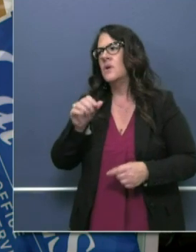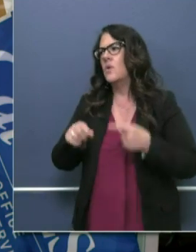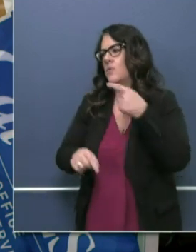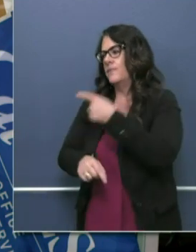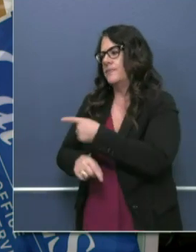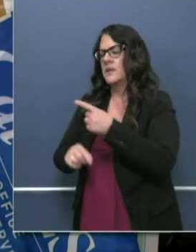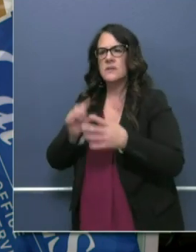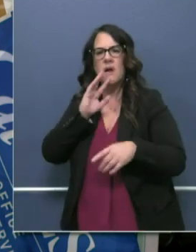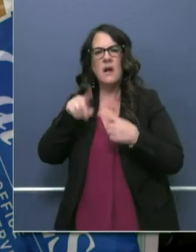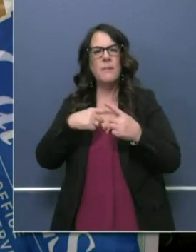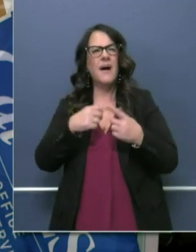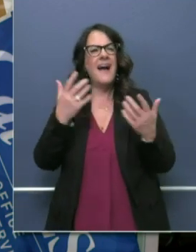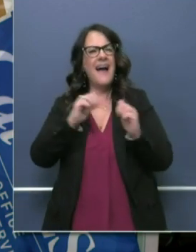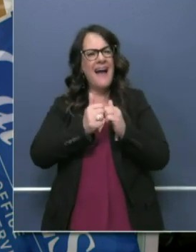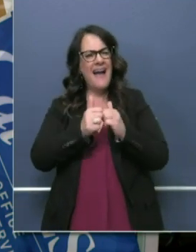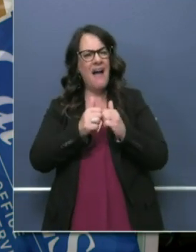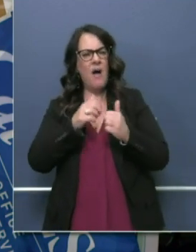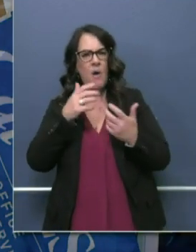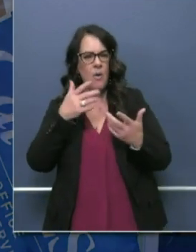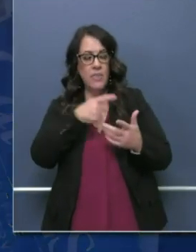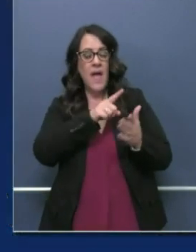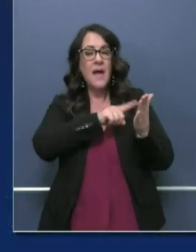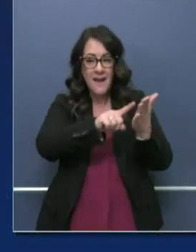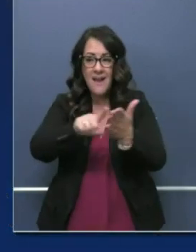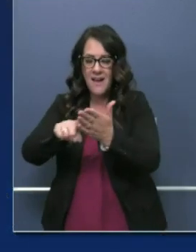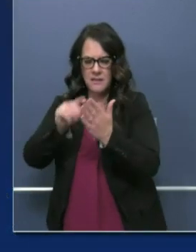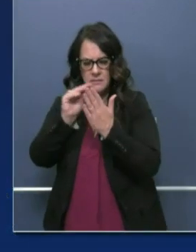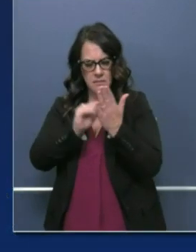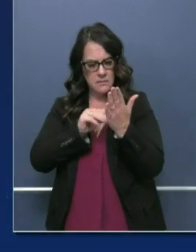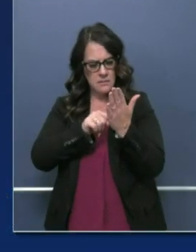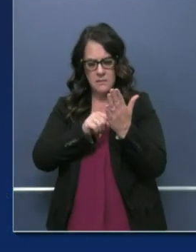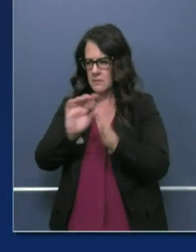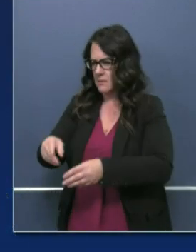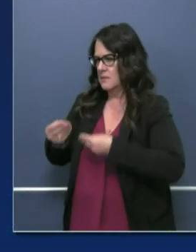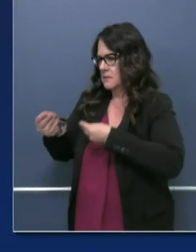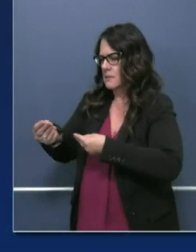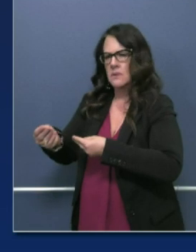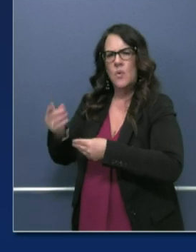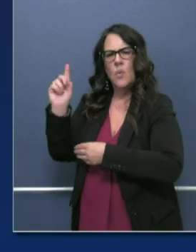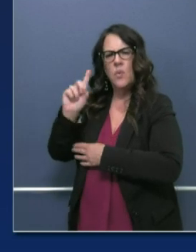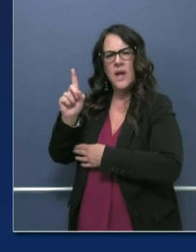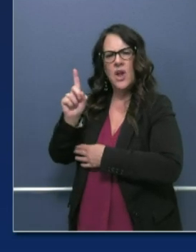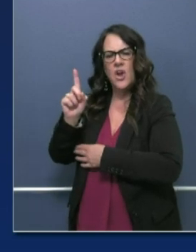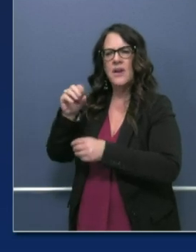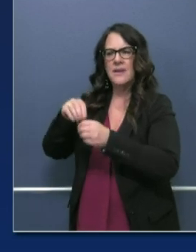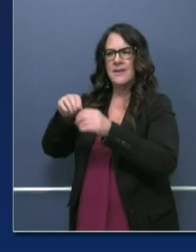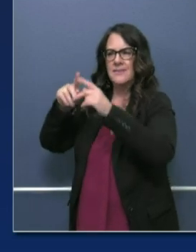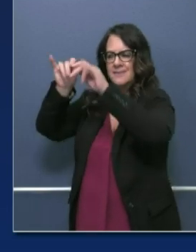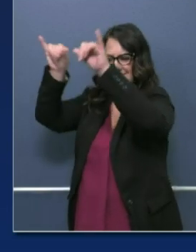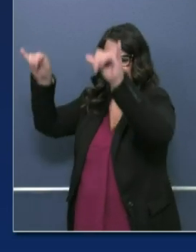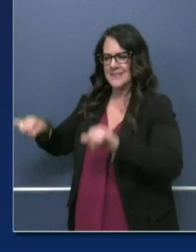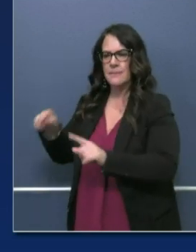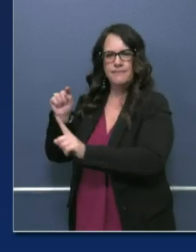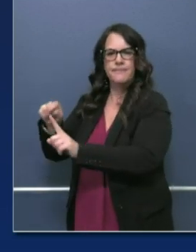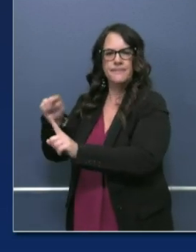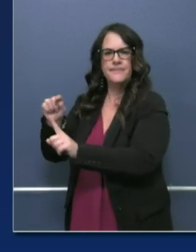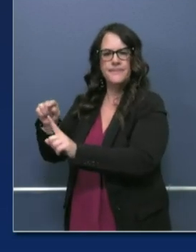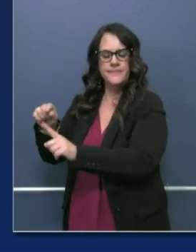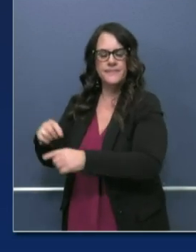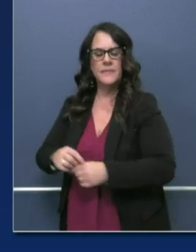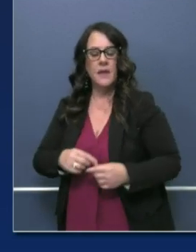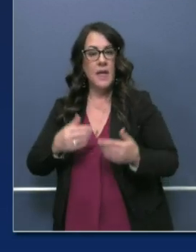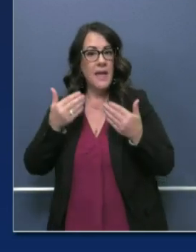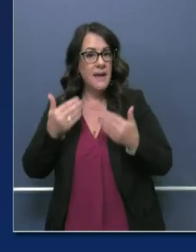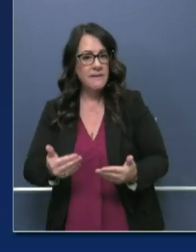data management platform. That's going to be available, again, to all local public health departments without charge. It's going to have a very heavy